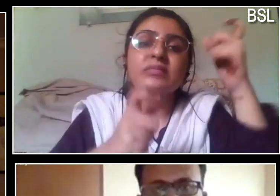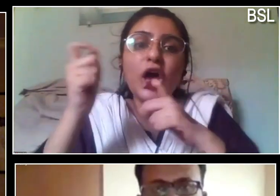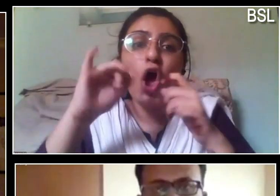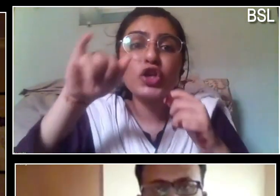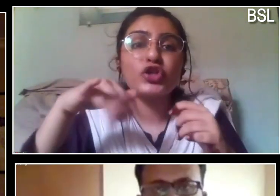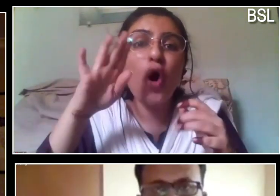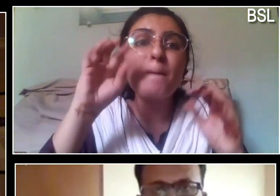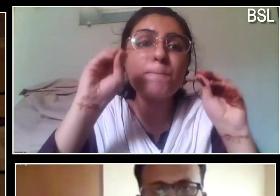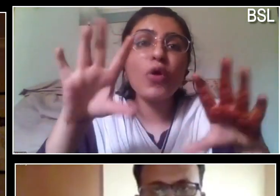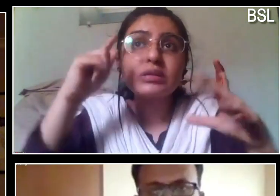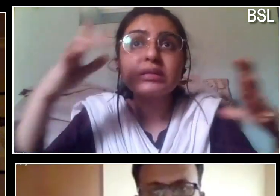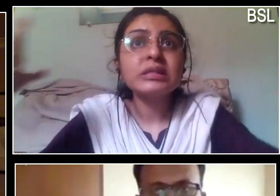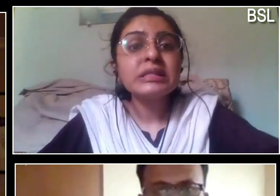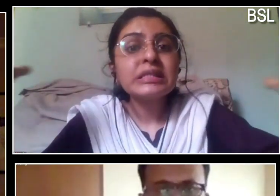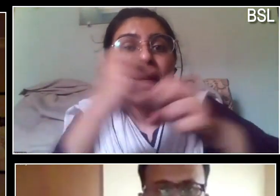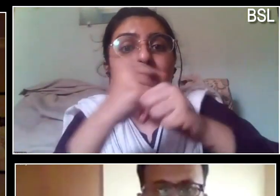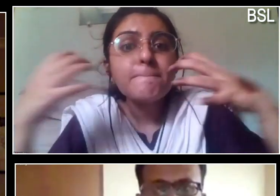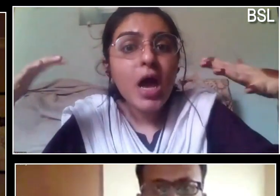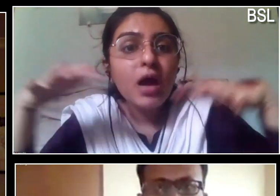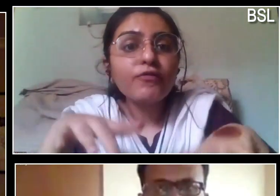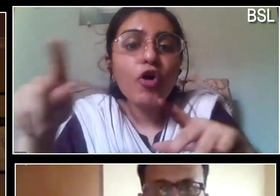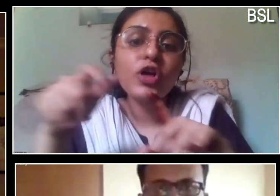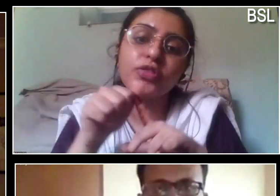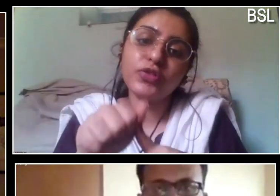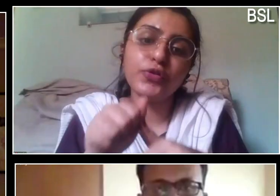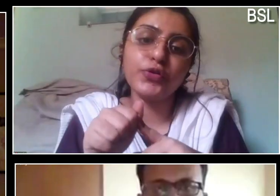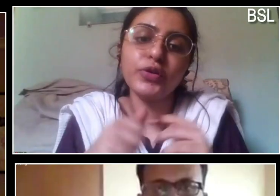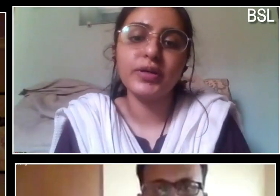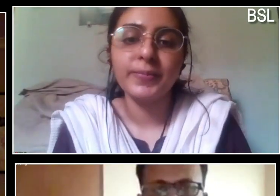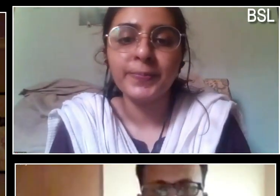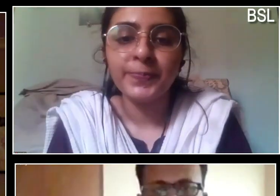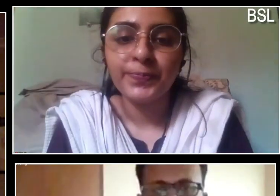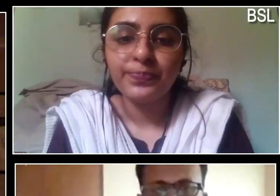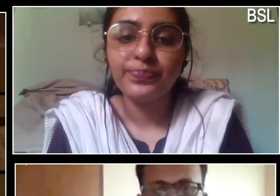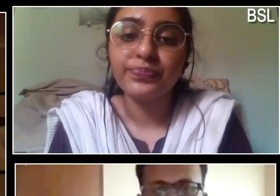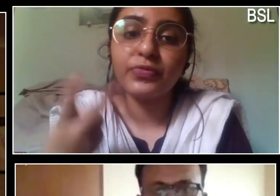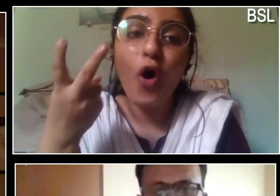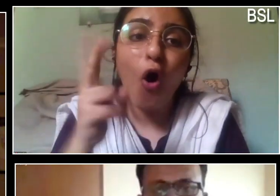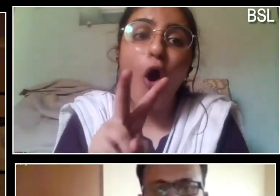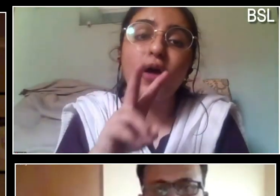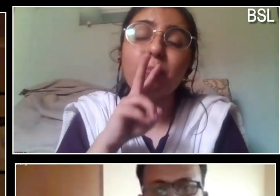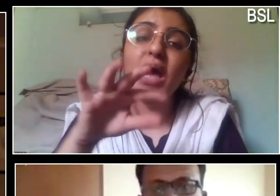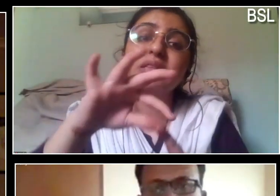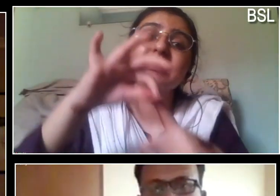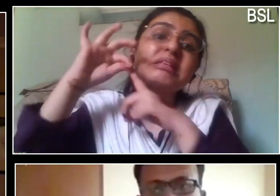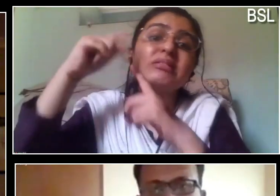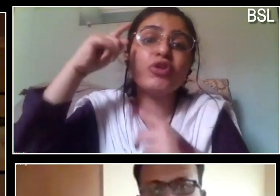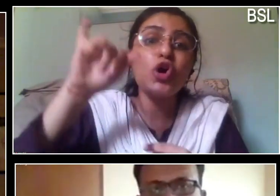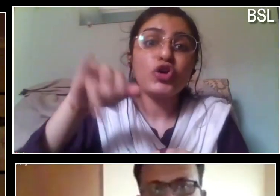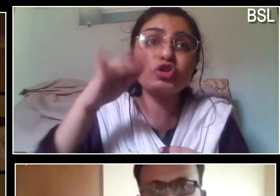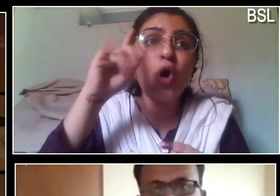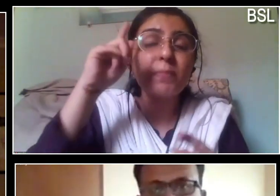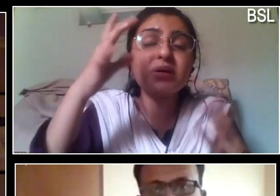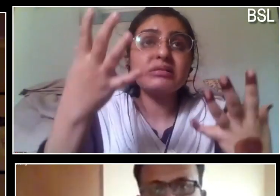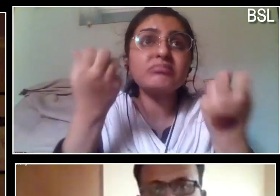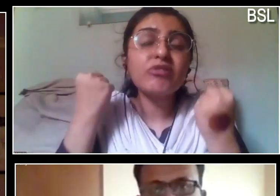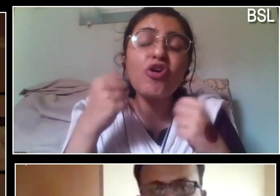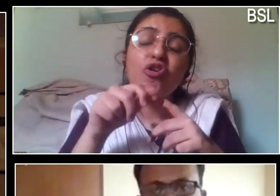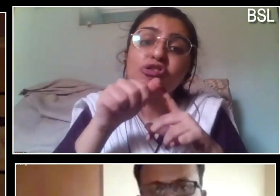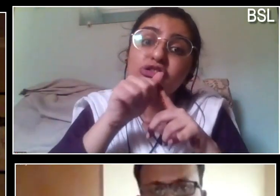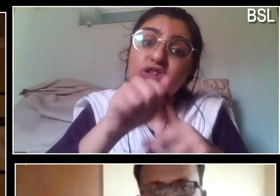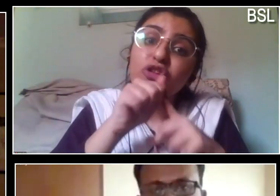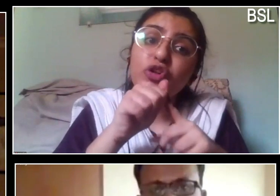welcome applications from persons with disability. And obviously, getting a job is a key part of